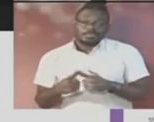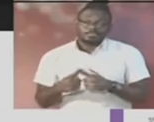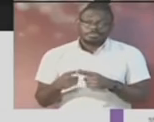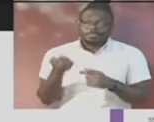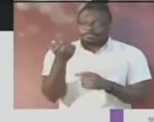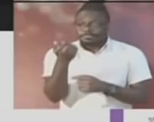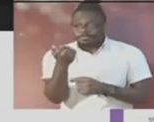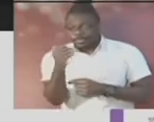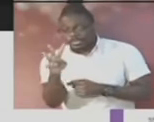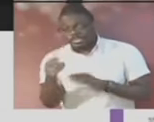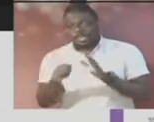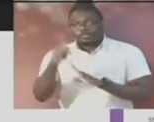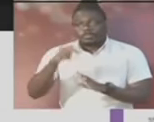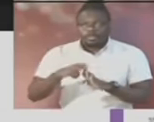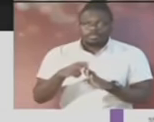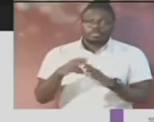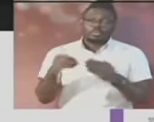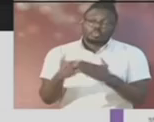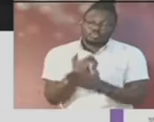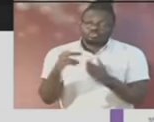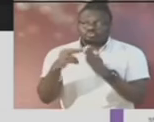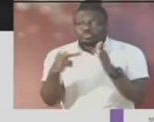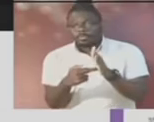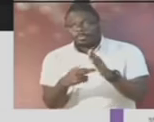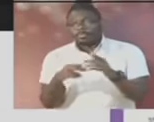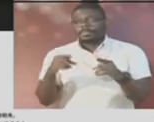again on May 3rd. Next slide, please.